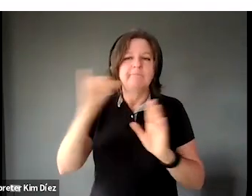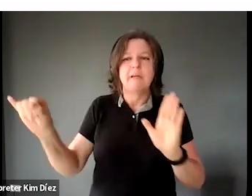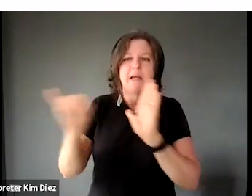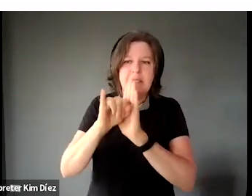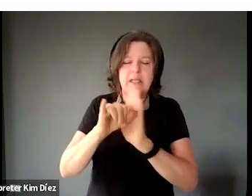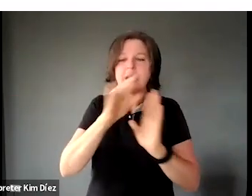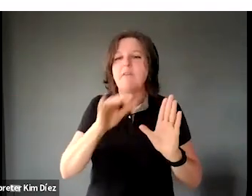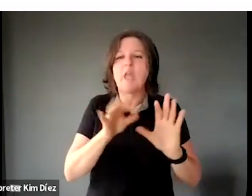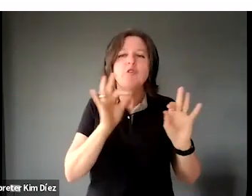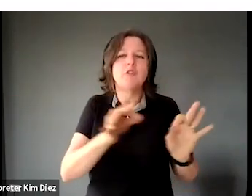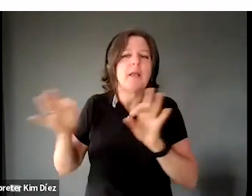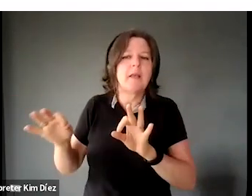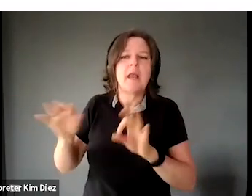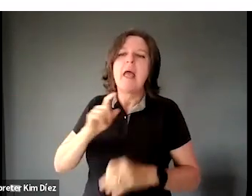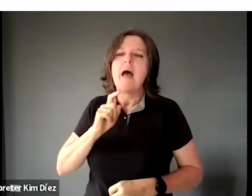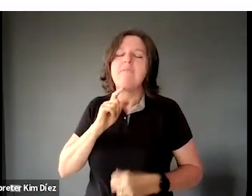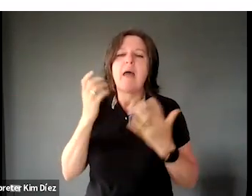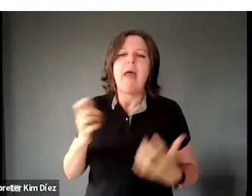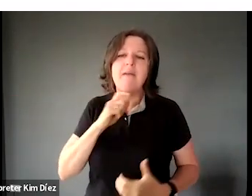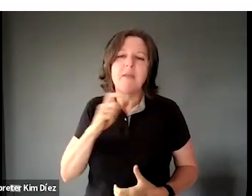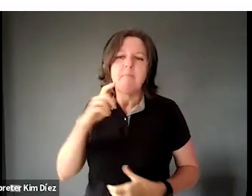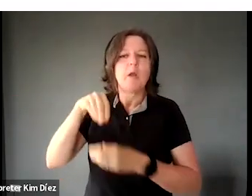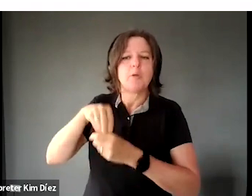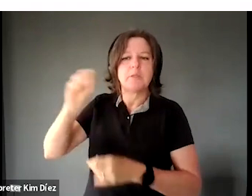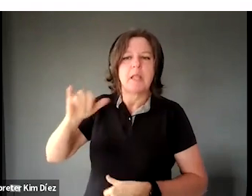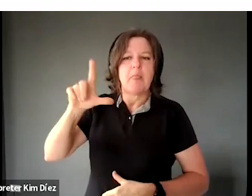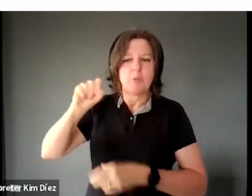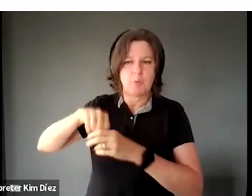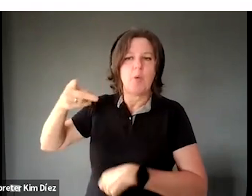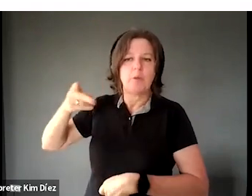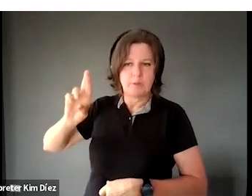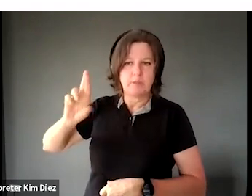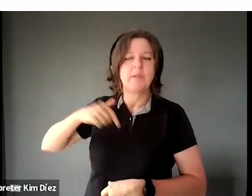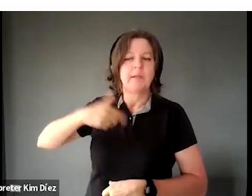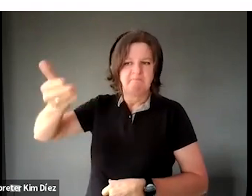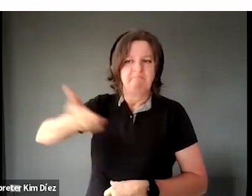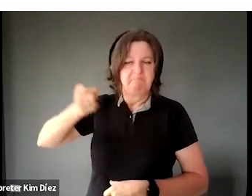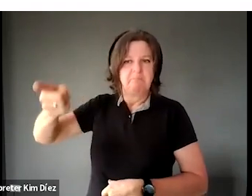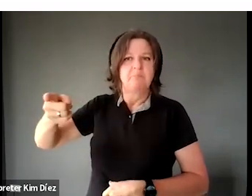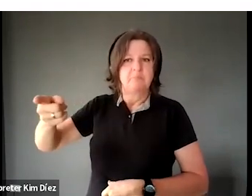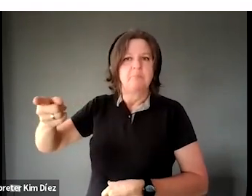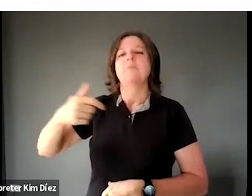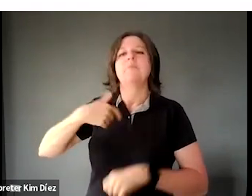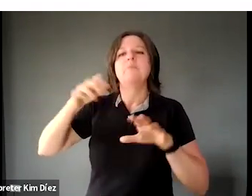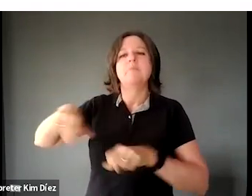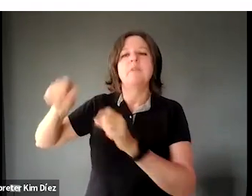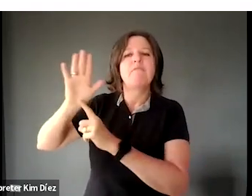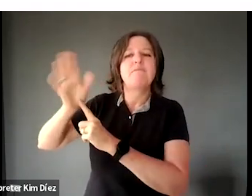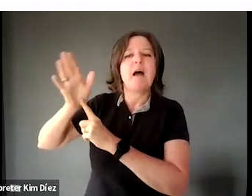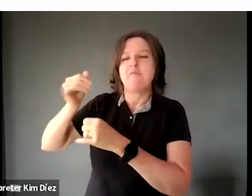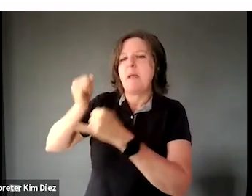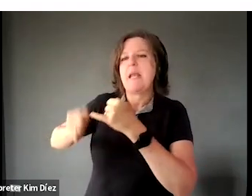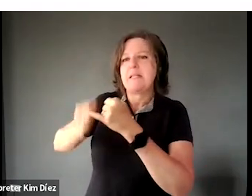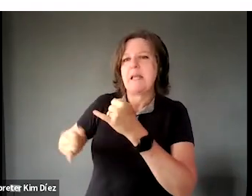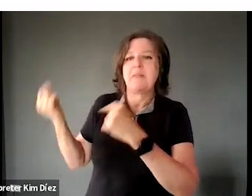they are currently doing a research called denomination and determination and identification of